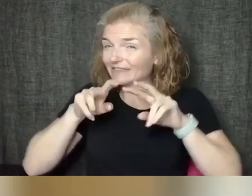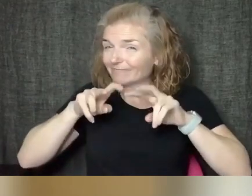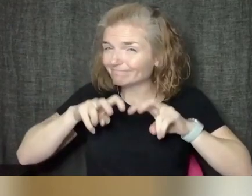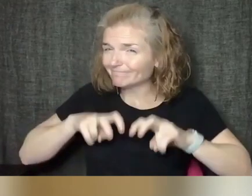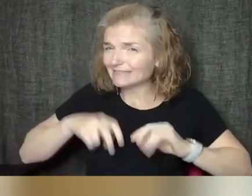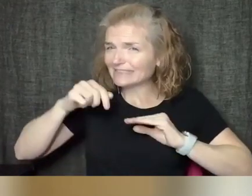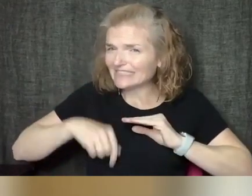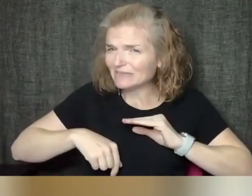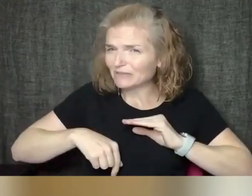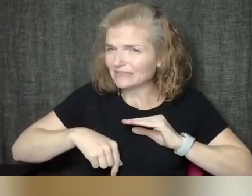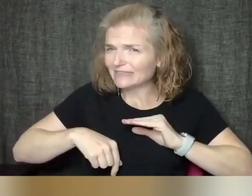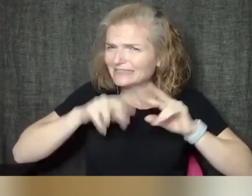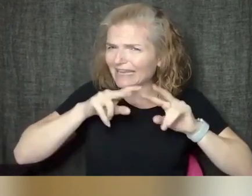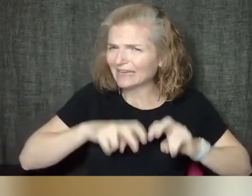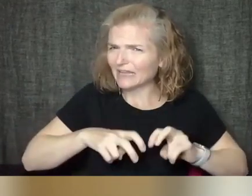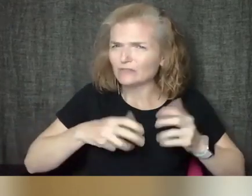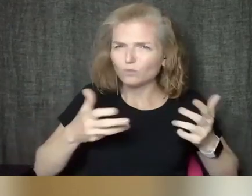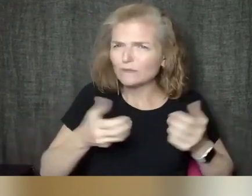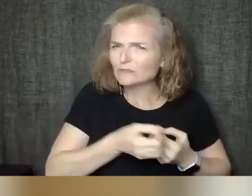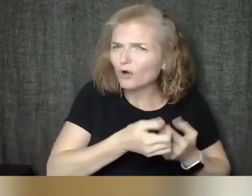the arising of those thoughts.